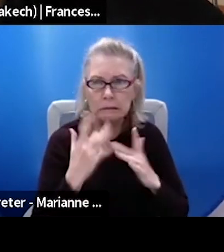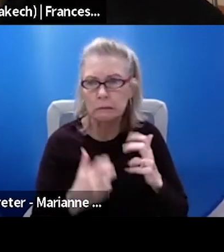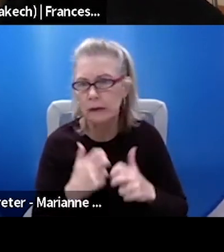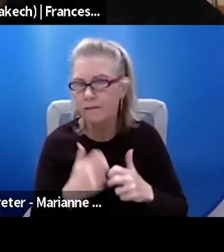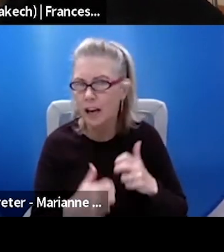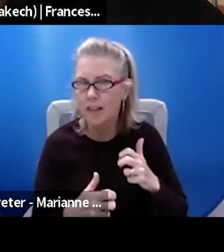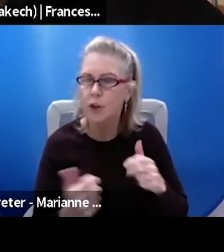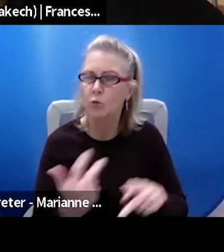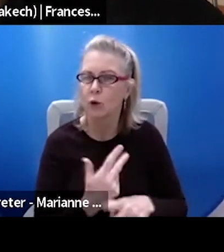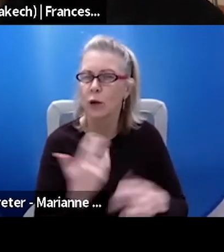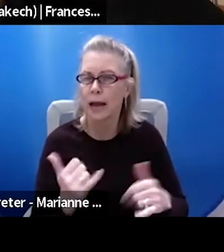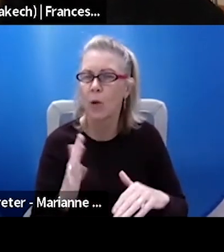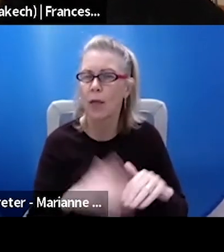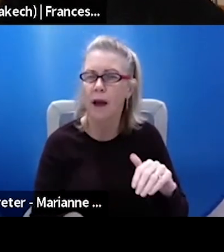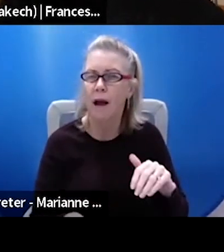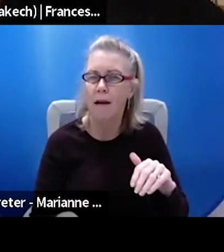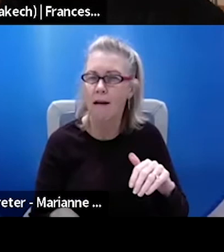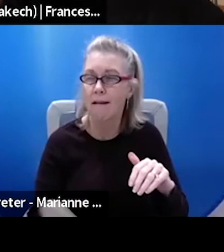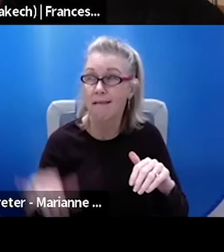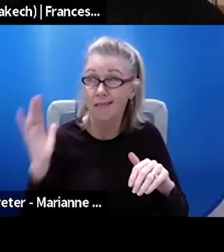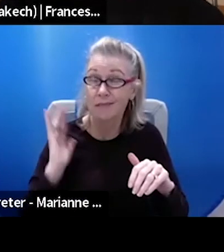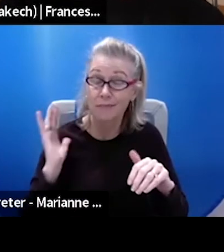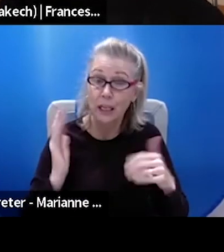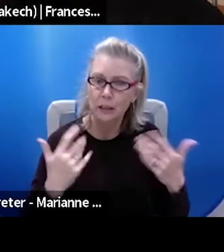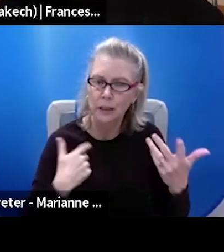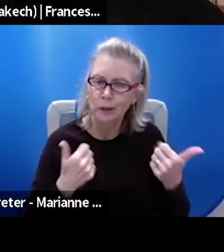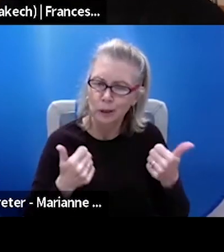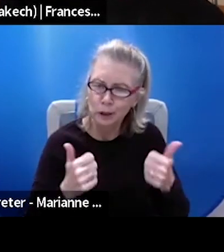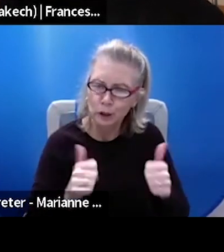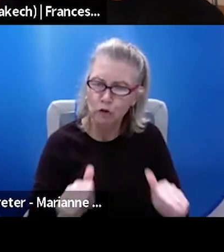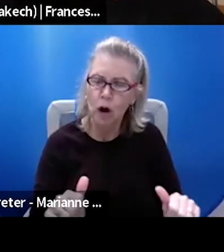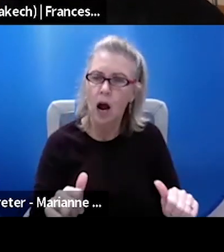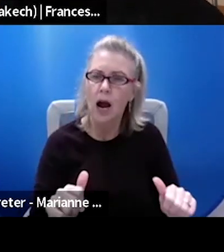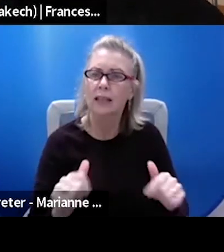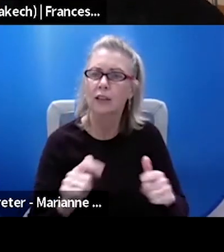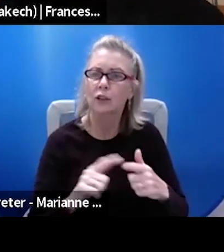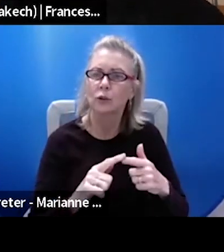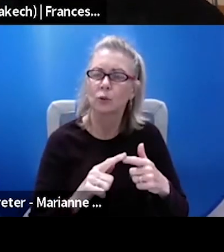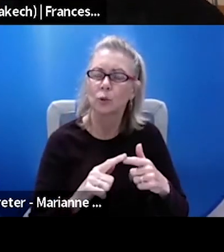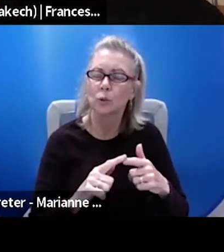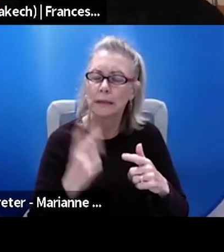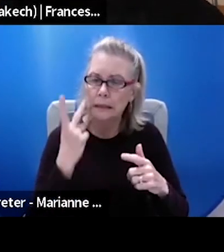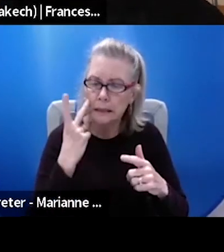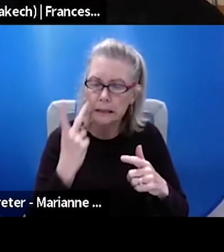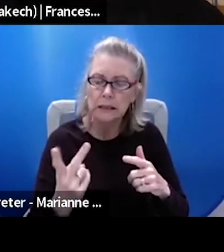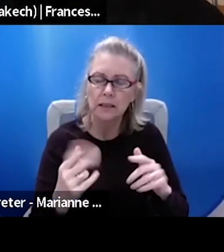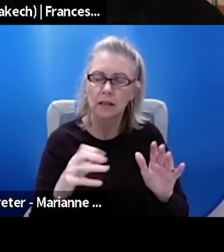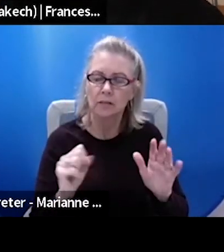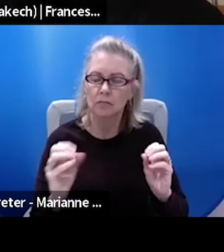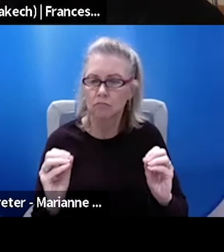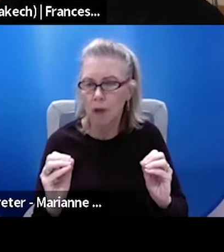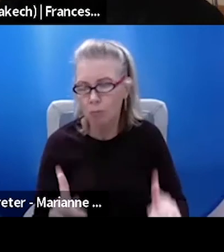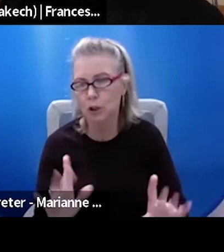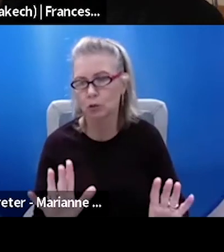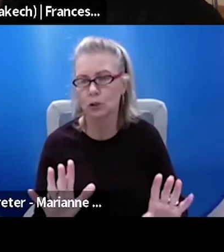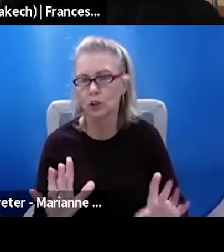time before. And so we're trying to take it as an opportunity, actually, to really sort of